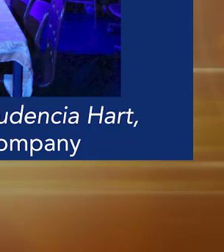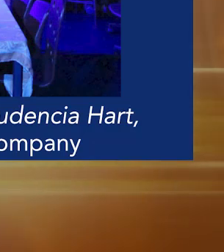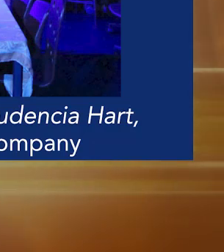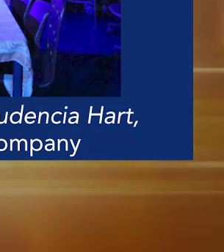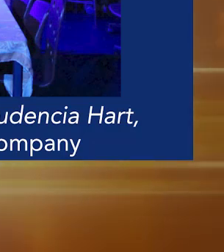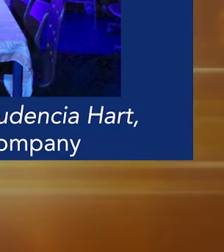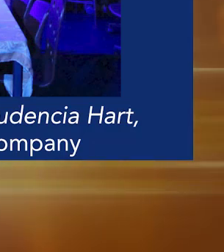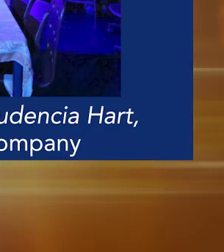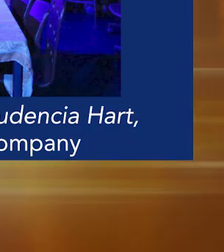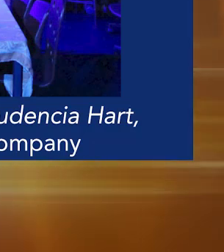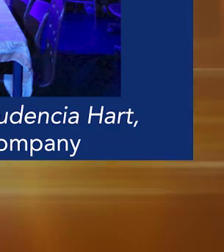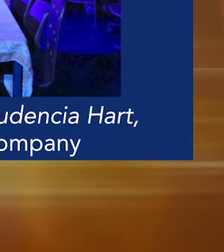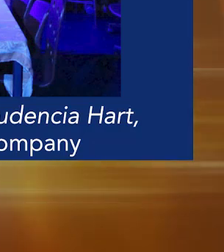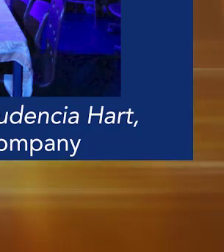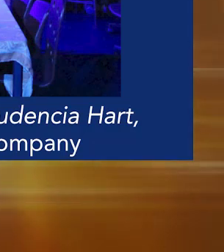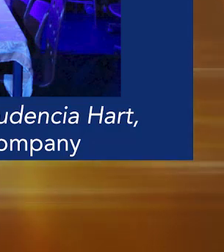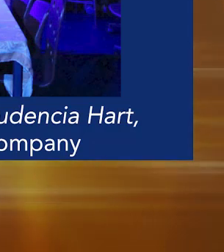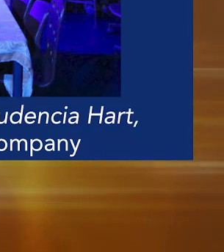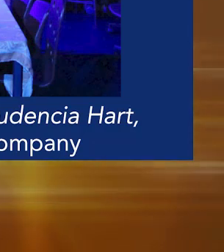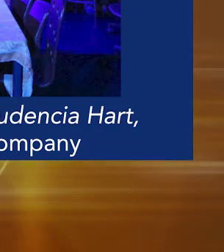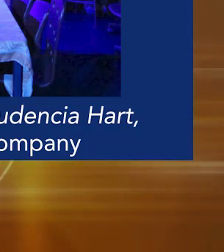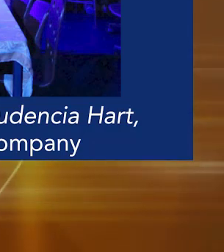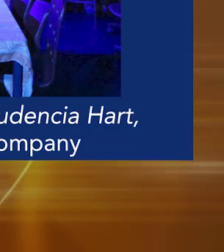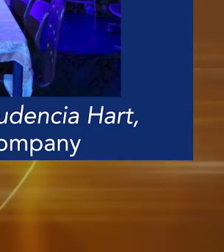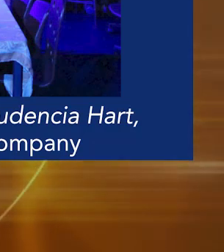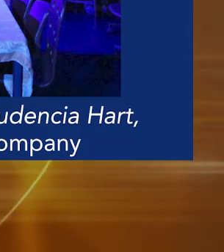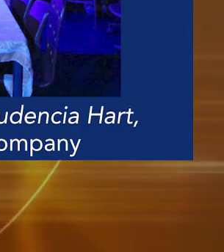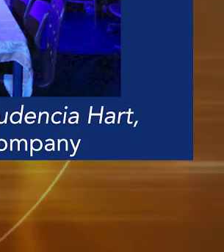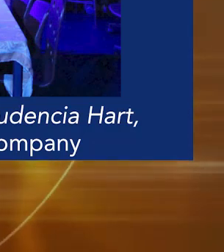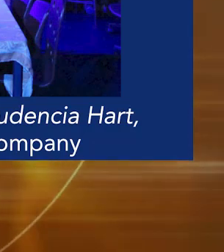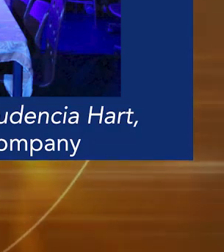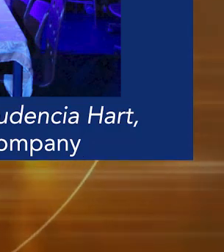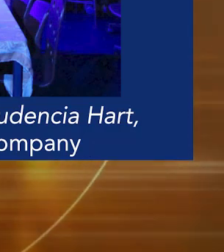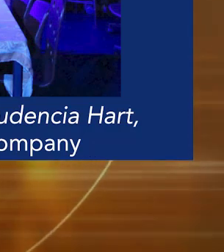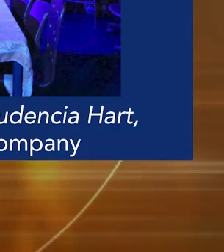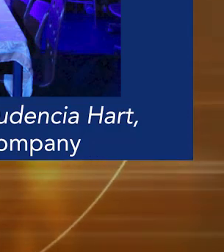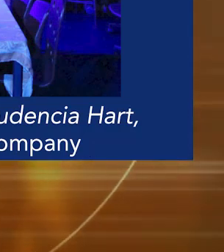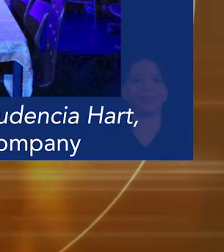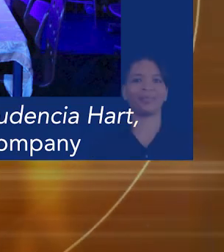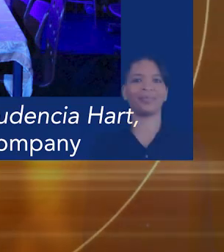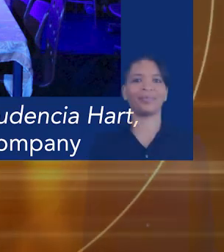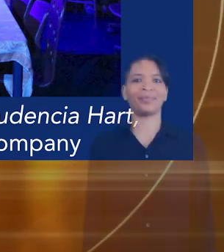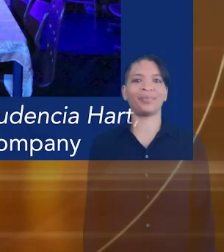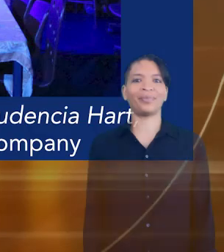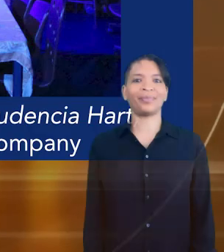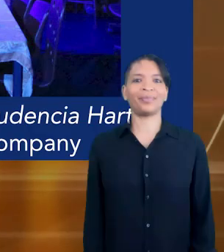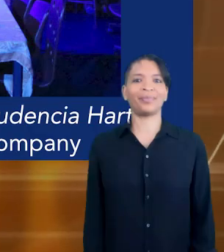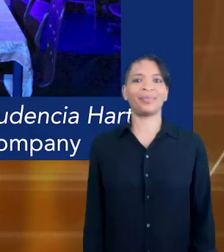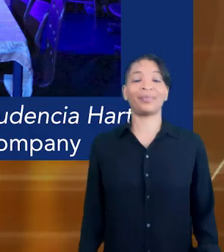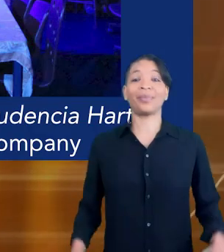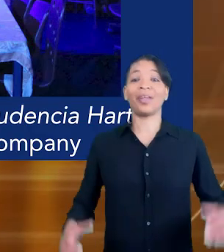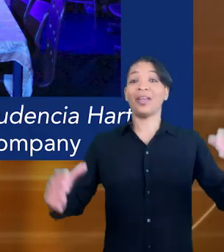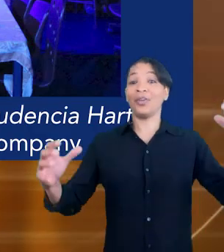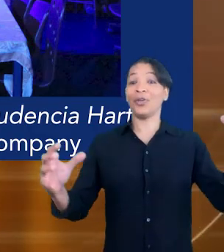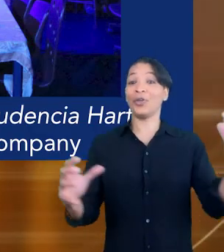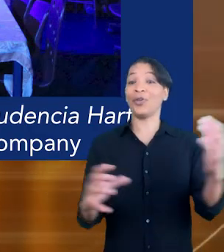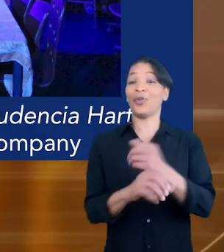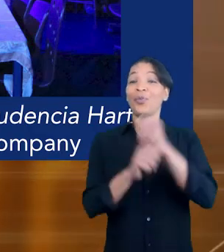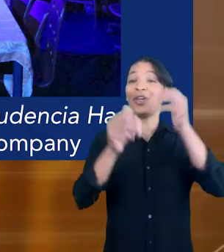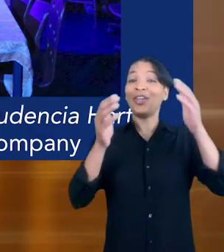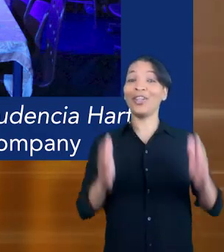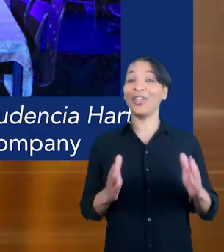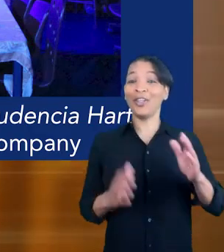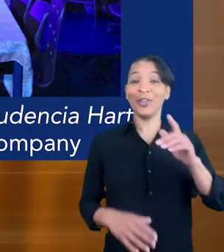Elizabeth Rocha. And sound design by David Reifel. And the Elliot Norton Award